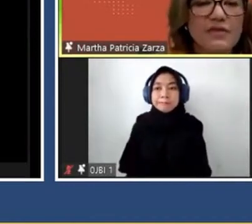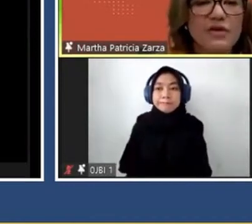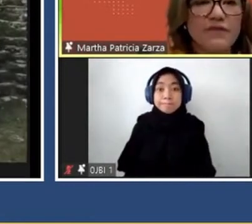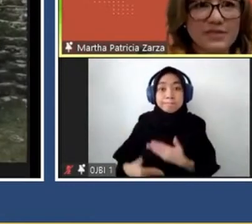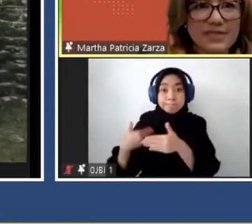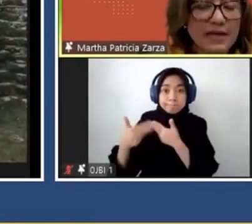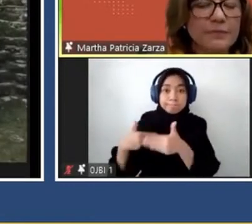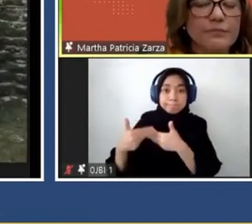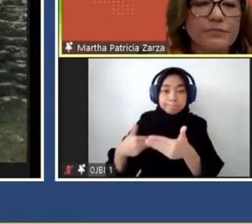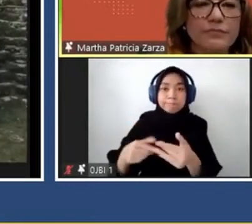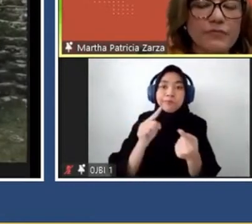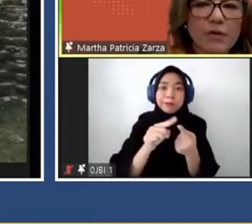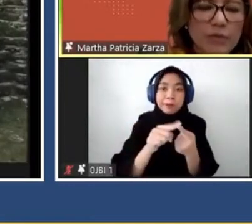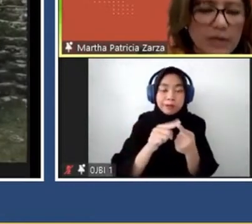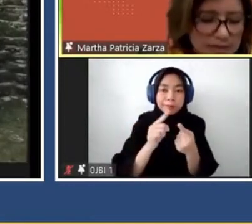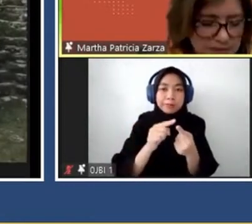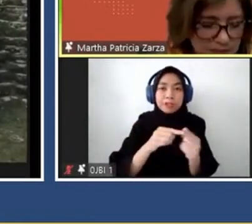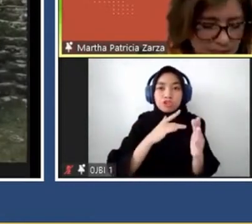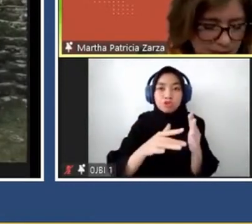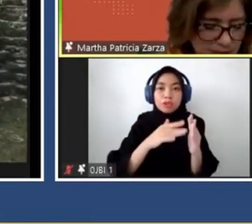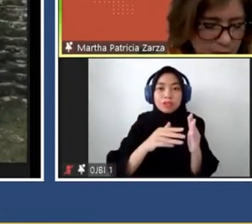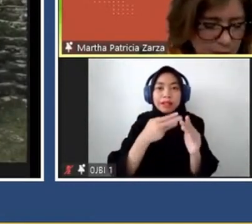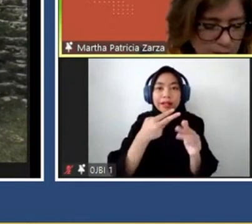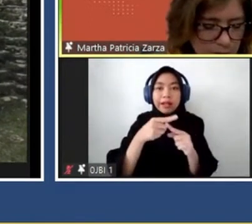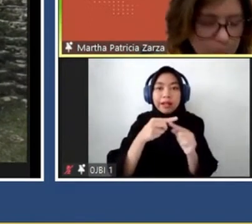the ethnographic study, we got